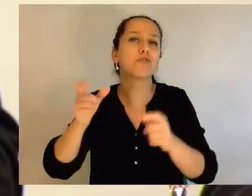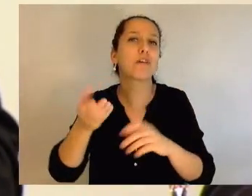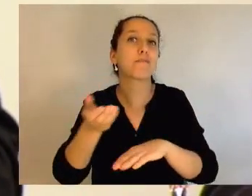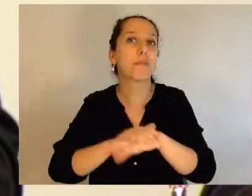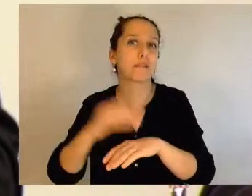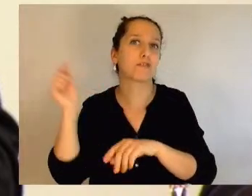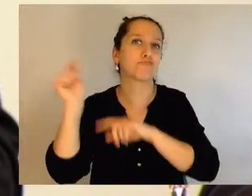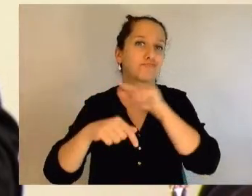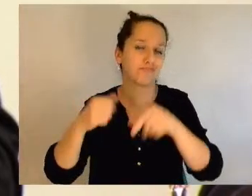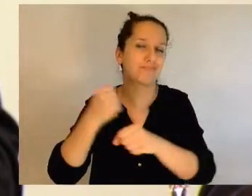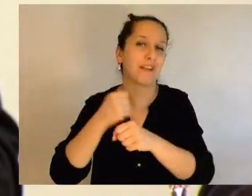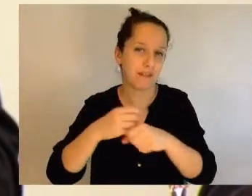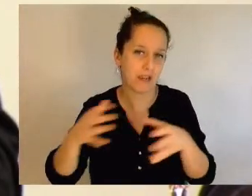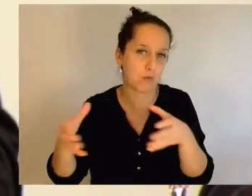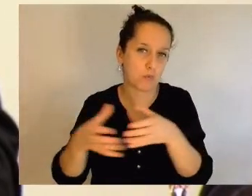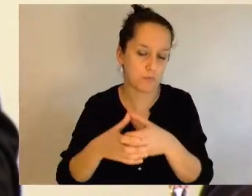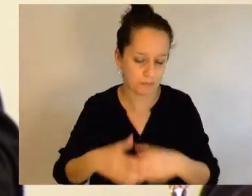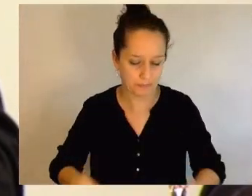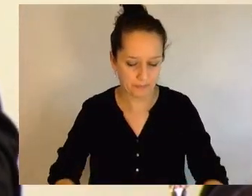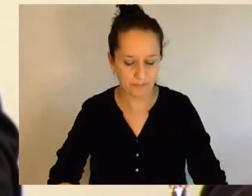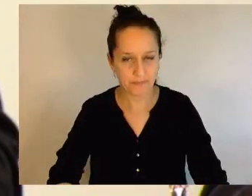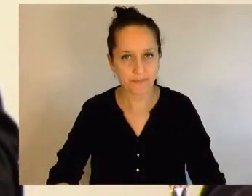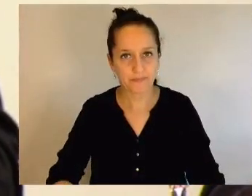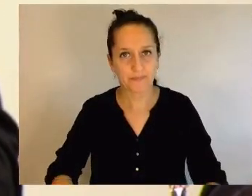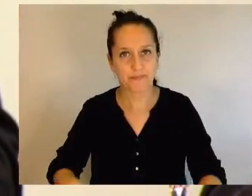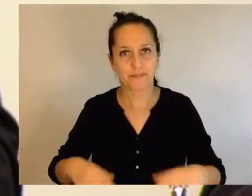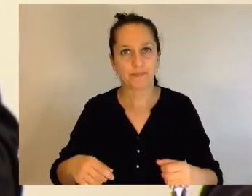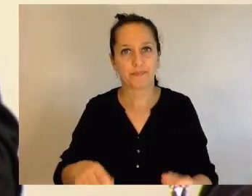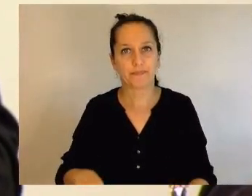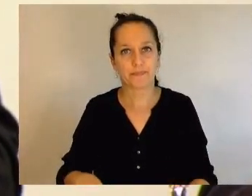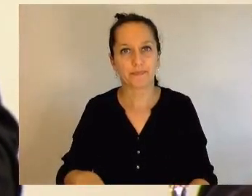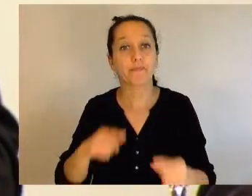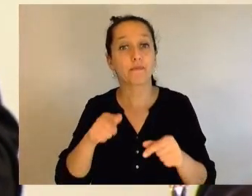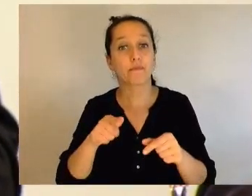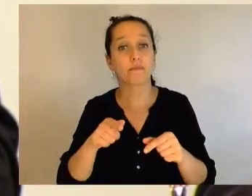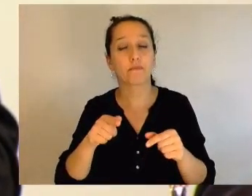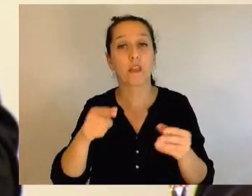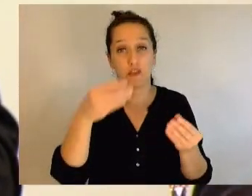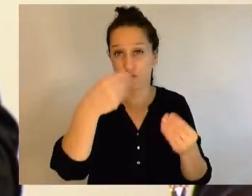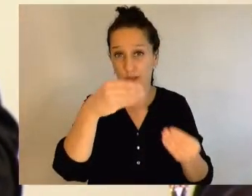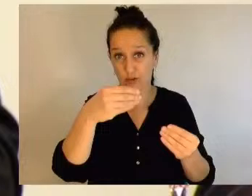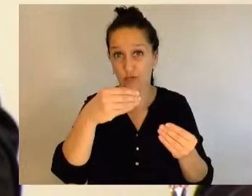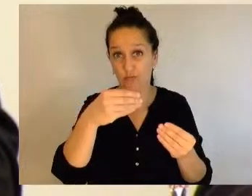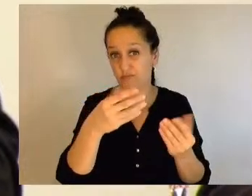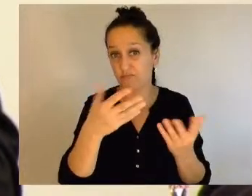And among the elements of innovation,